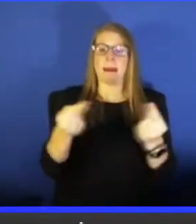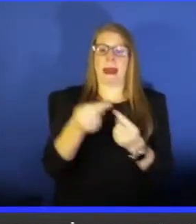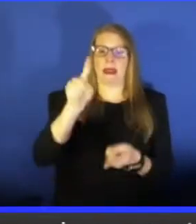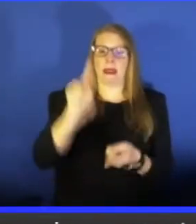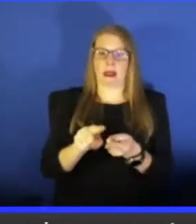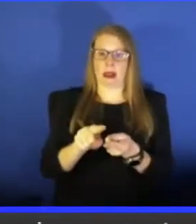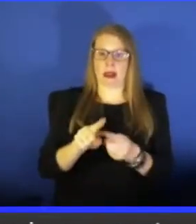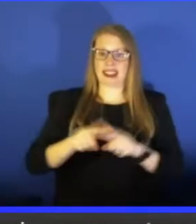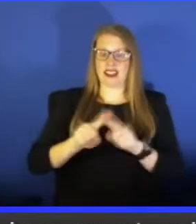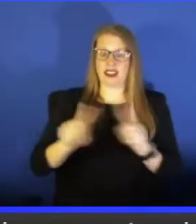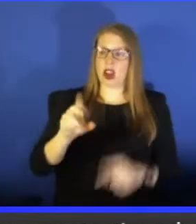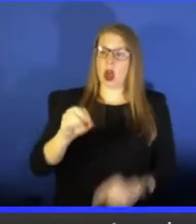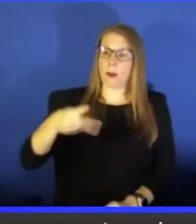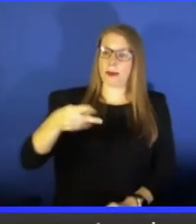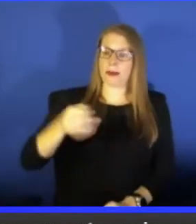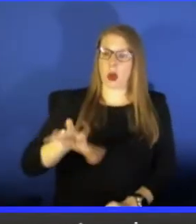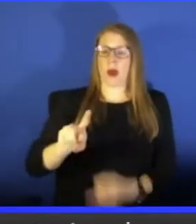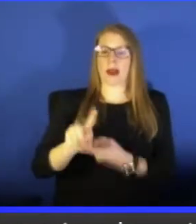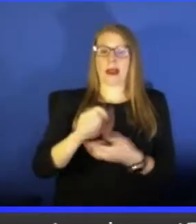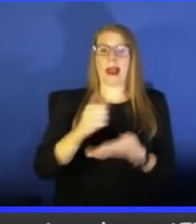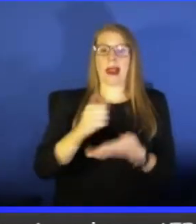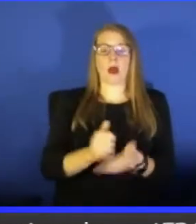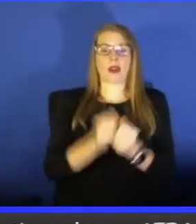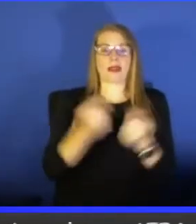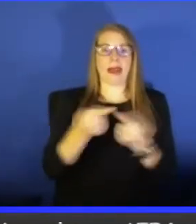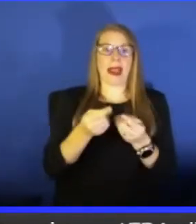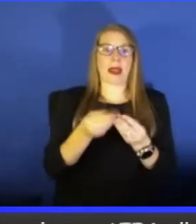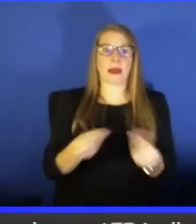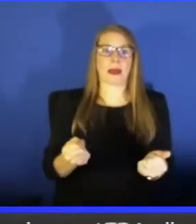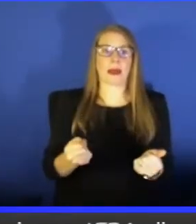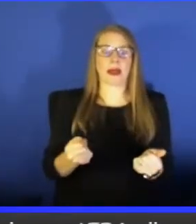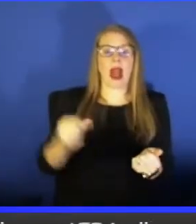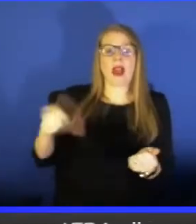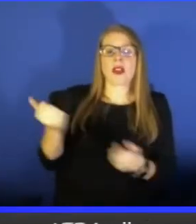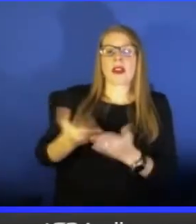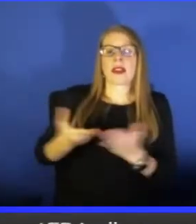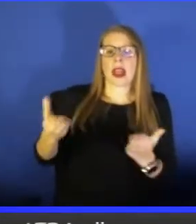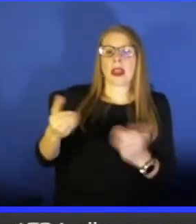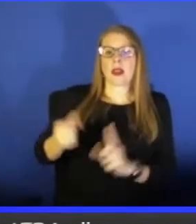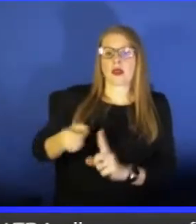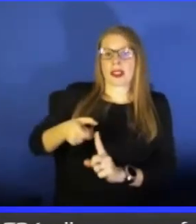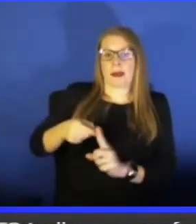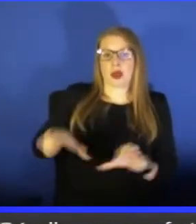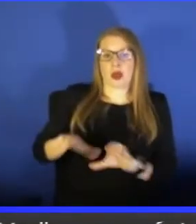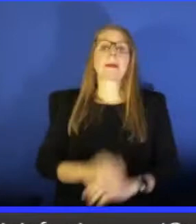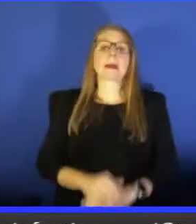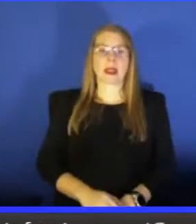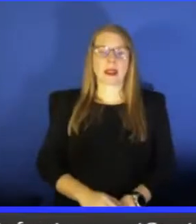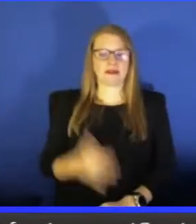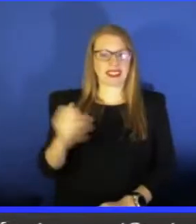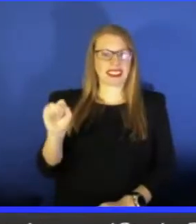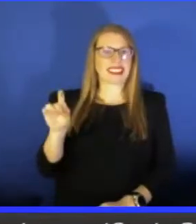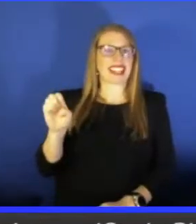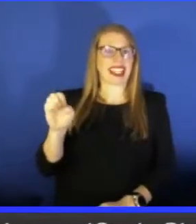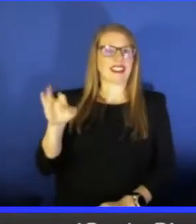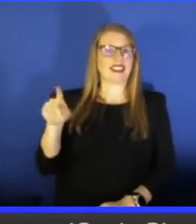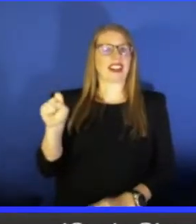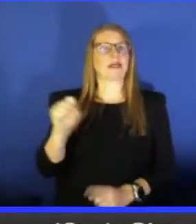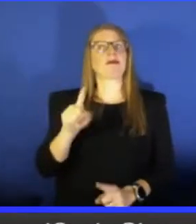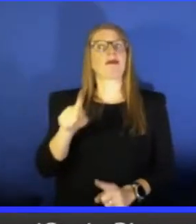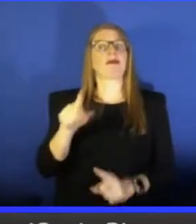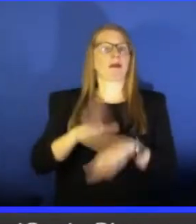Kansas City metro area and basically every city in the United States, and then are pressing these pills and selling